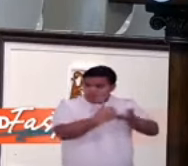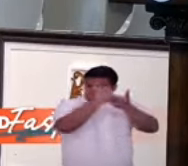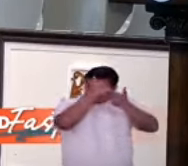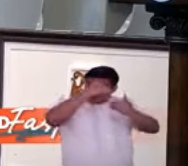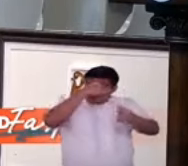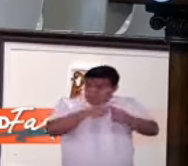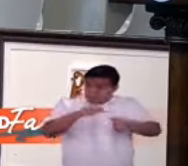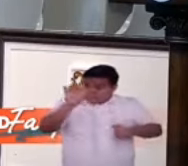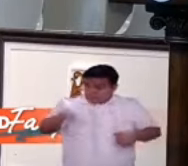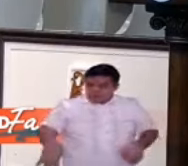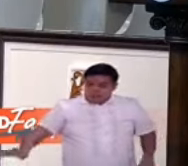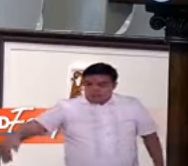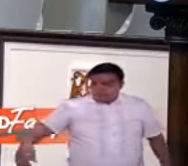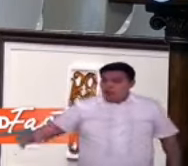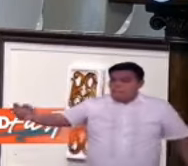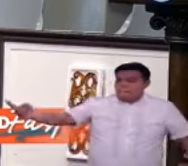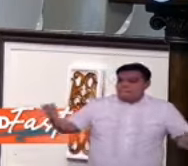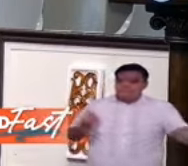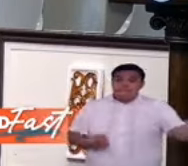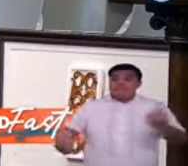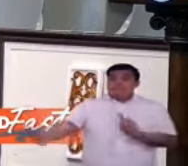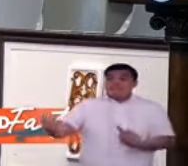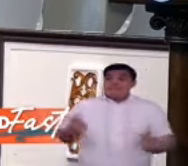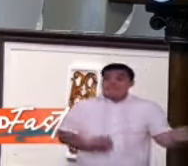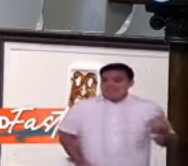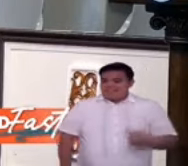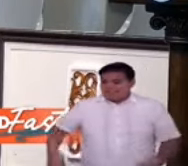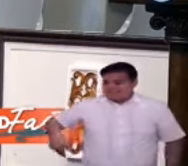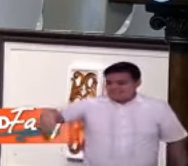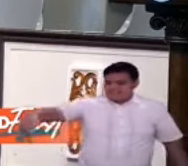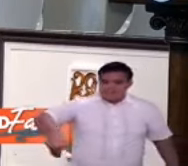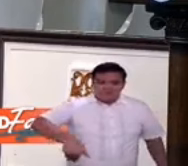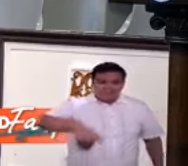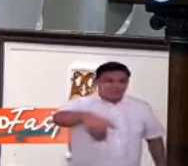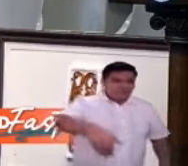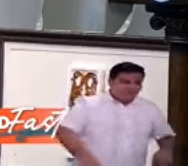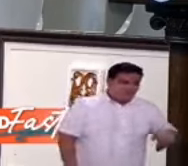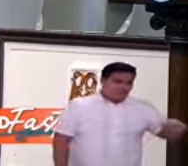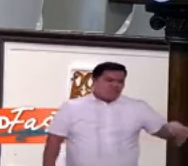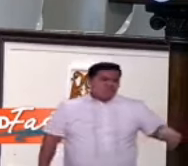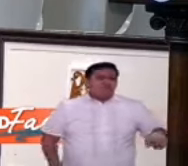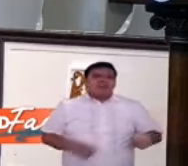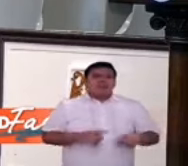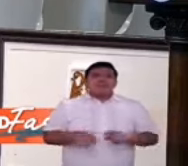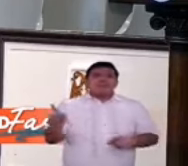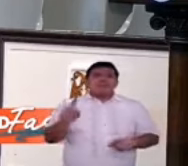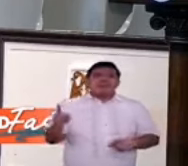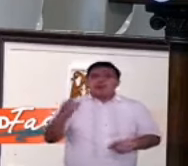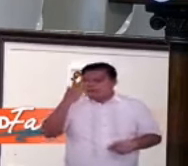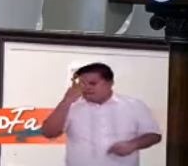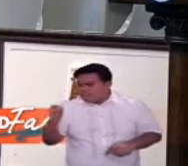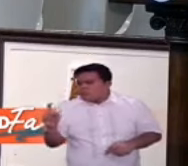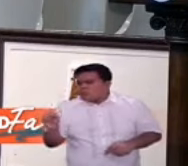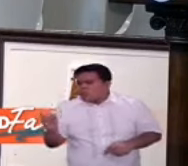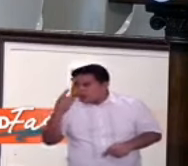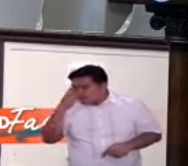remember the school. And, oh, okay, so anyway, bless na. And ko, oh, so you went to the Christian school. Okay, what is the Bible verse? Be Bible